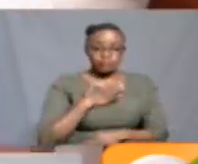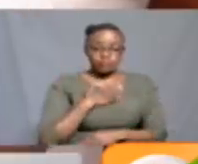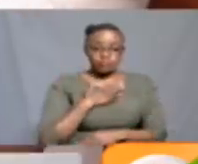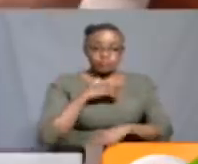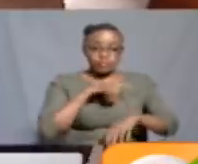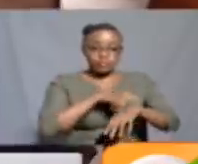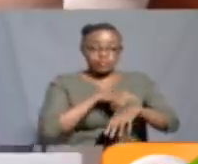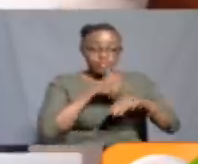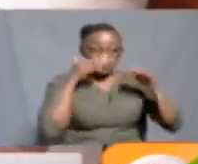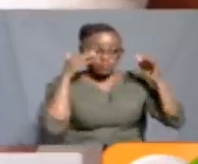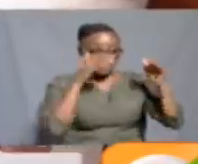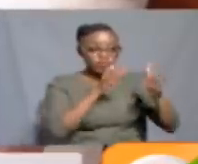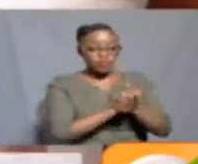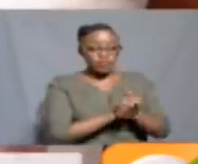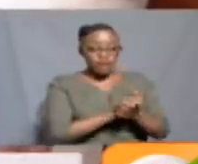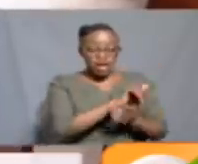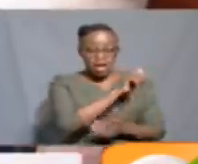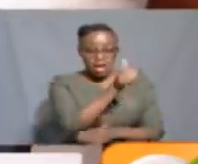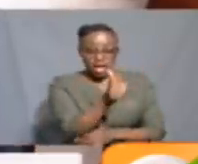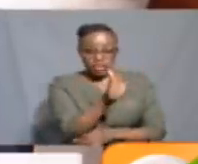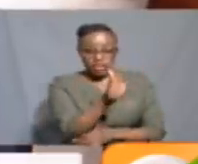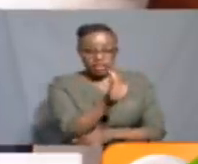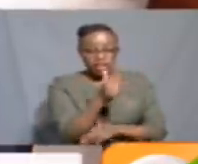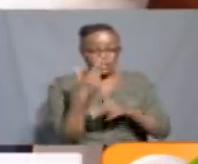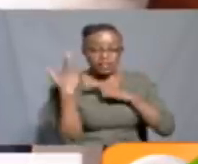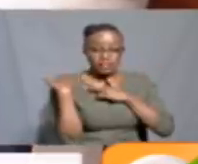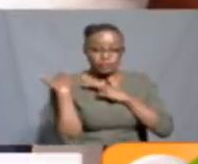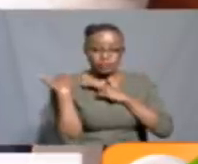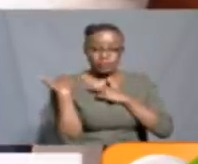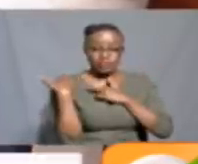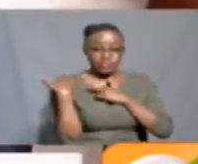put our responsibility,